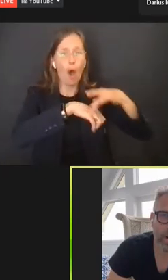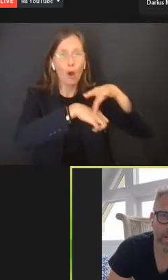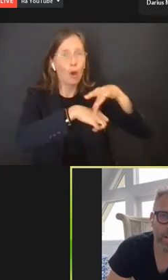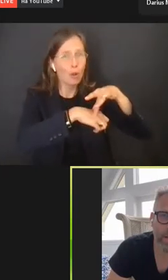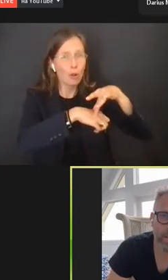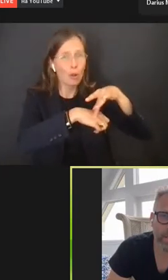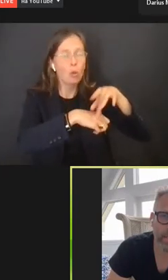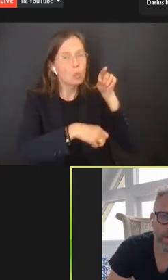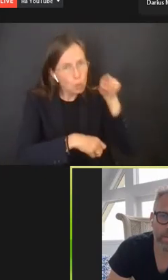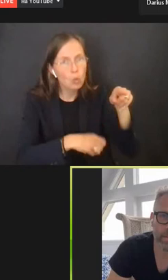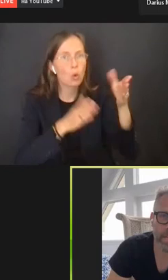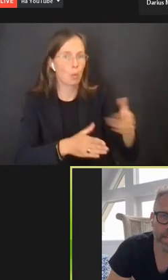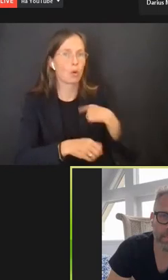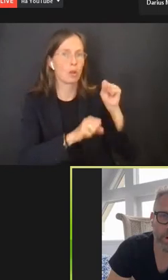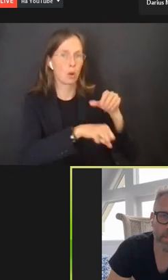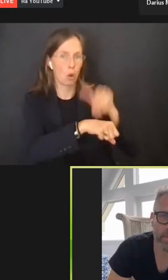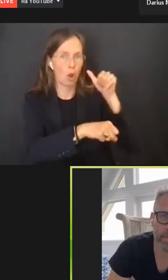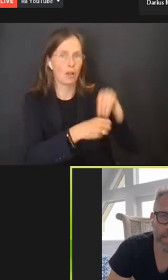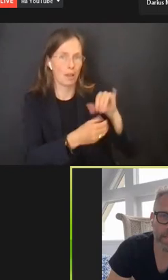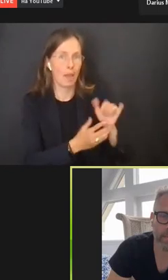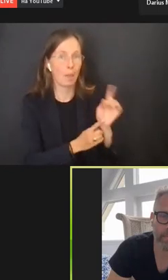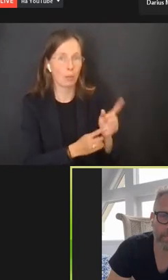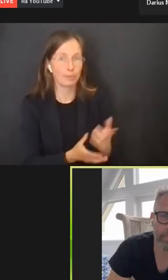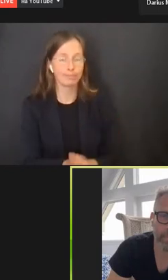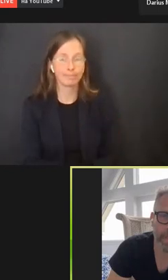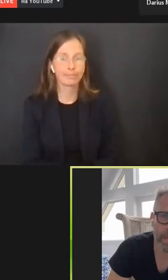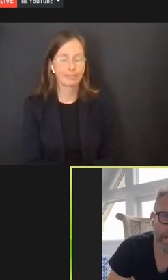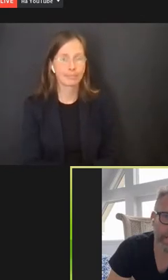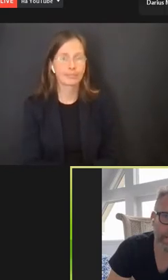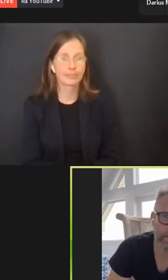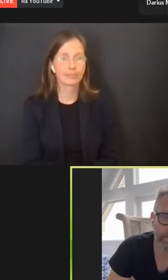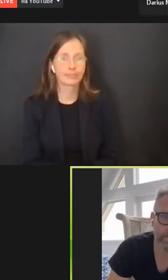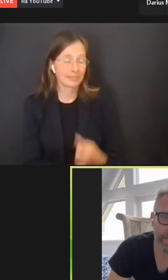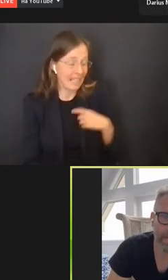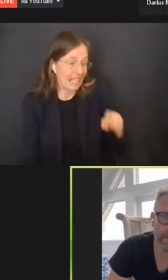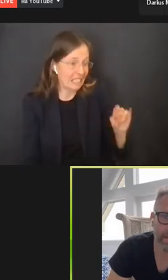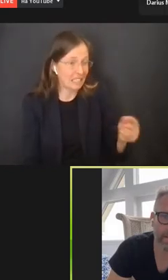I could call on in that, at that moment. And I needed it.